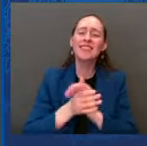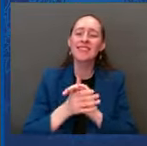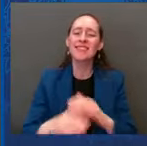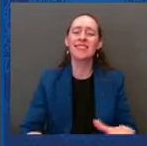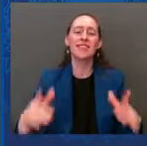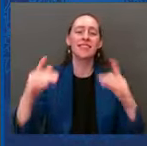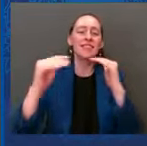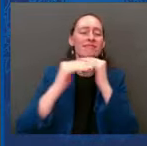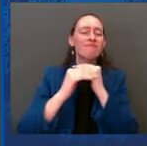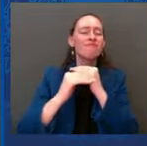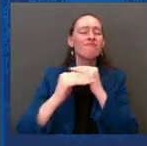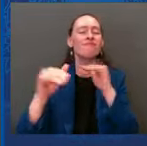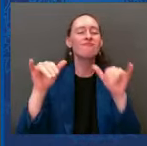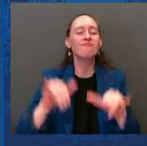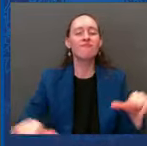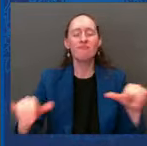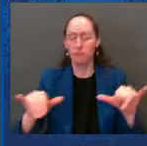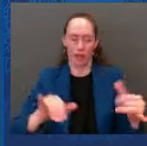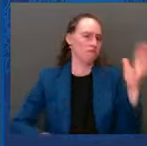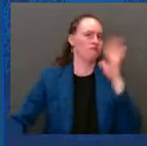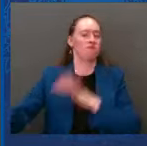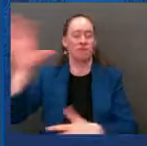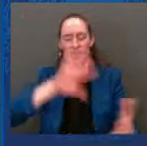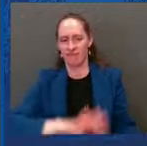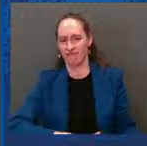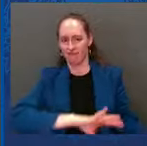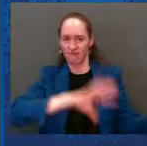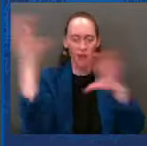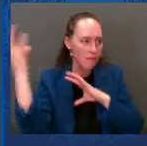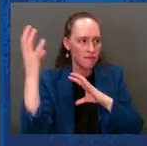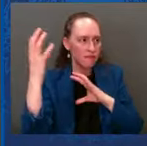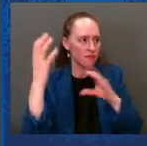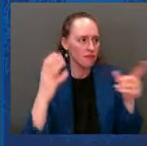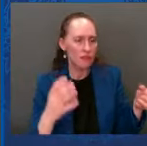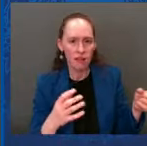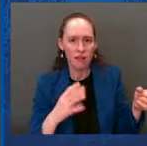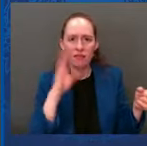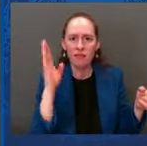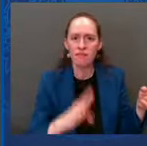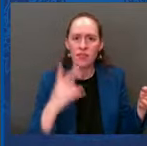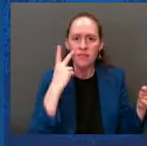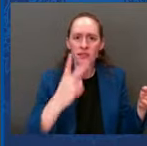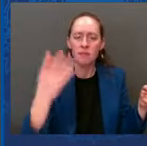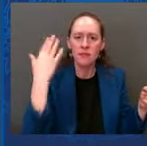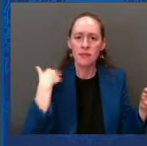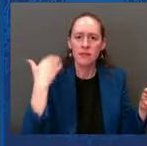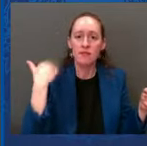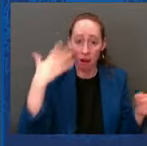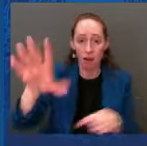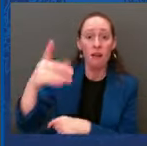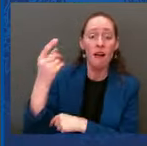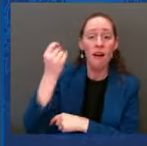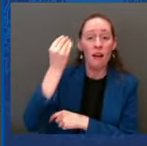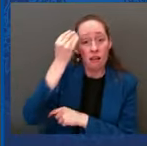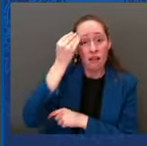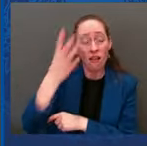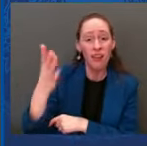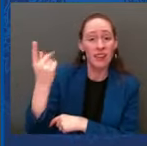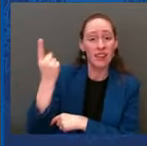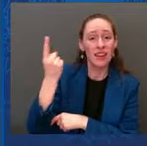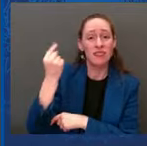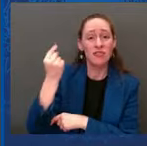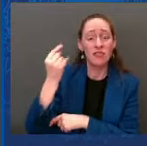the world was bracing for the fall of Kyiv. Well, I just come from a visit to Kyiv, and I can report Kyiv